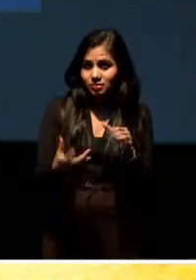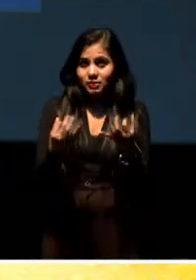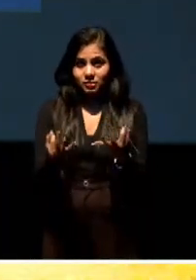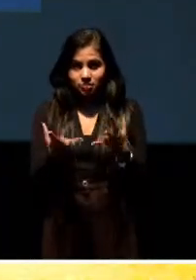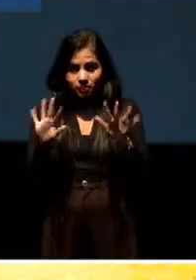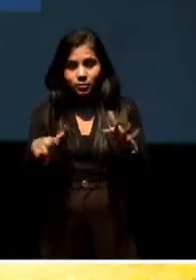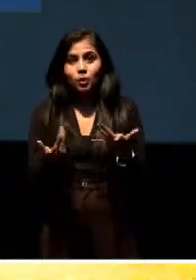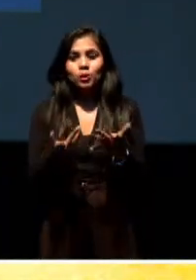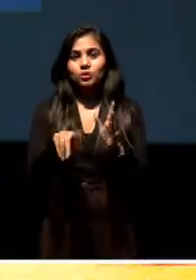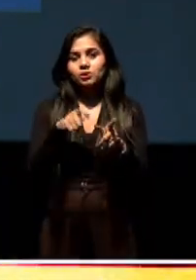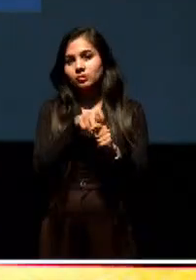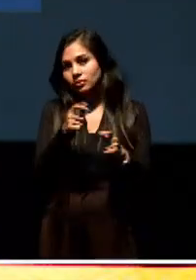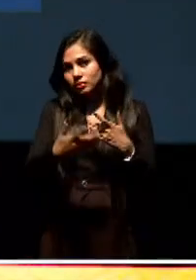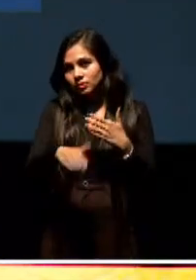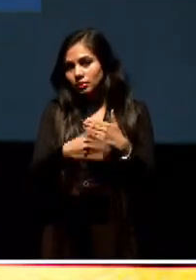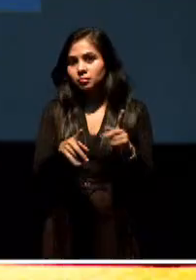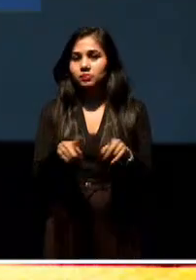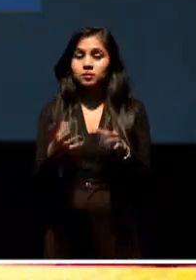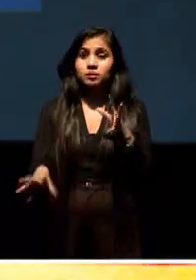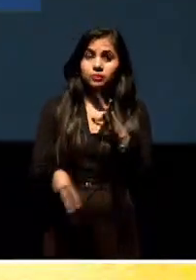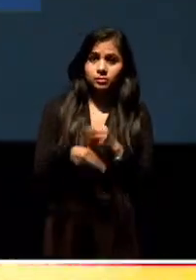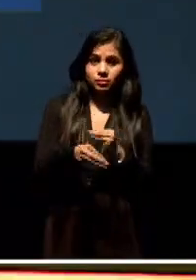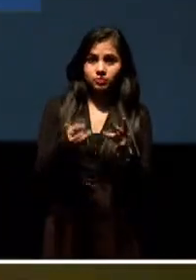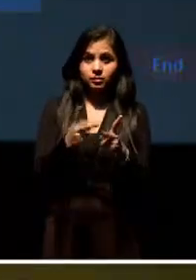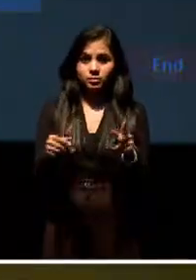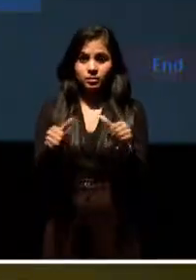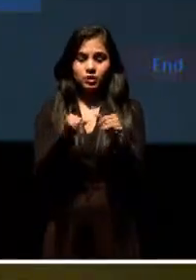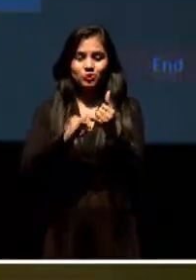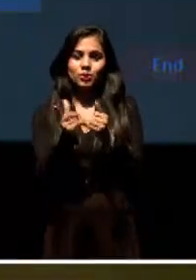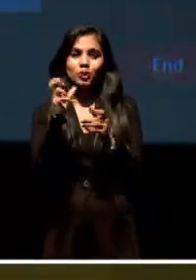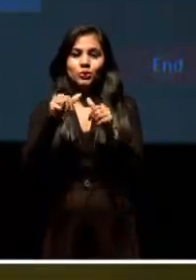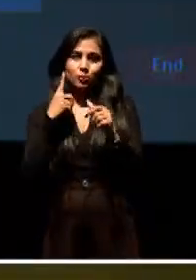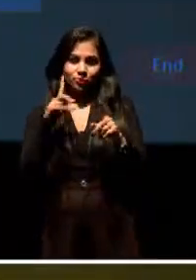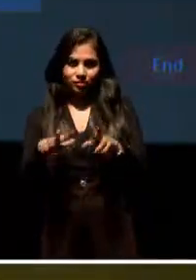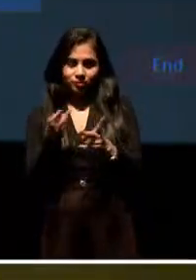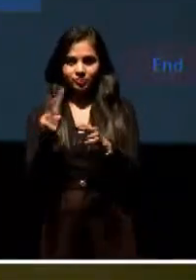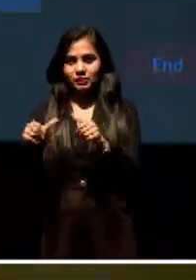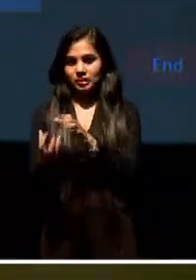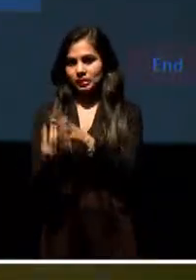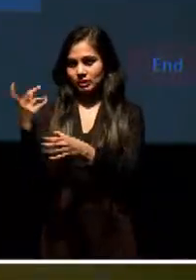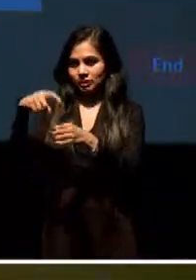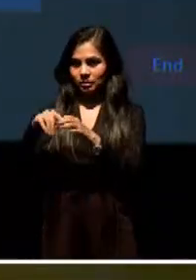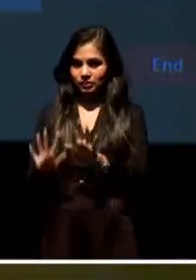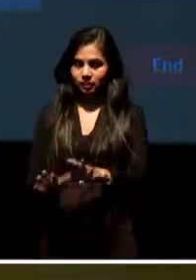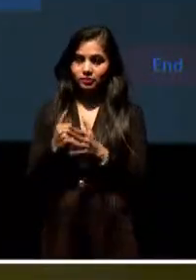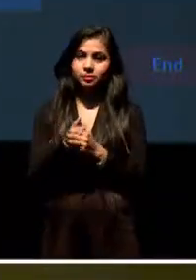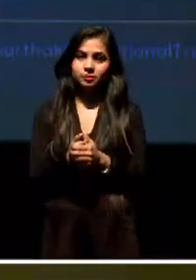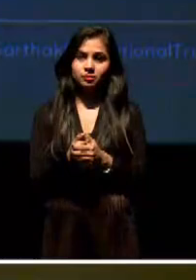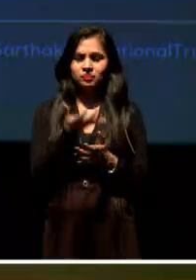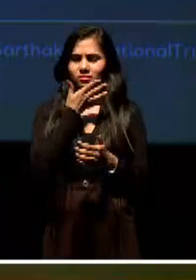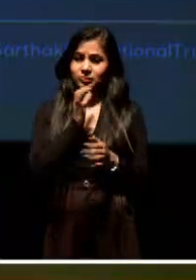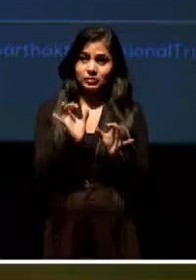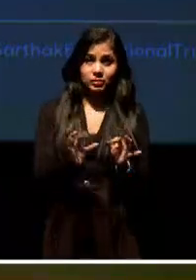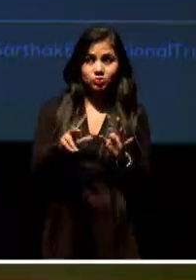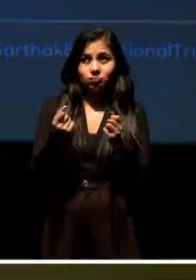the DAISY Consortium, and I'm also associated with some UN agencies. So that's beautiful, sir. I think you have